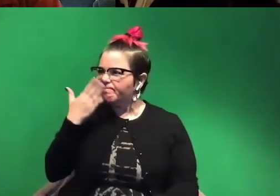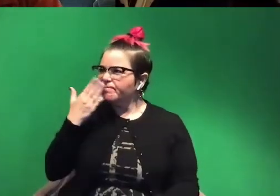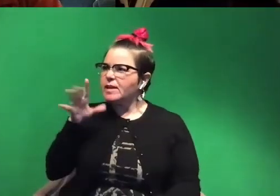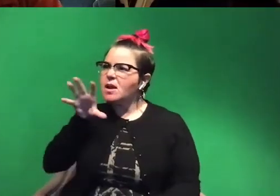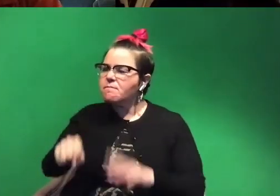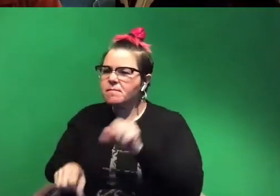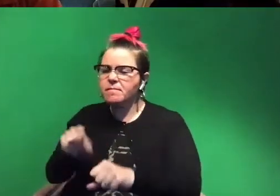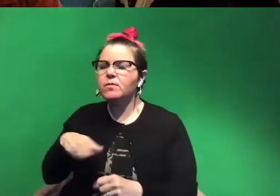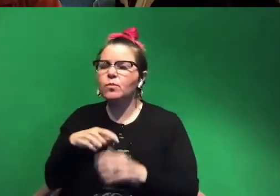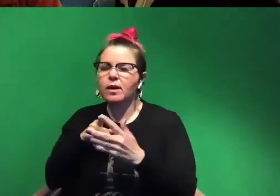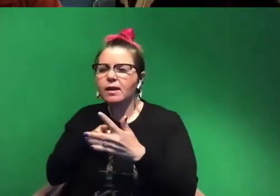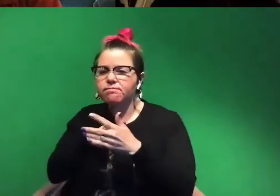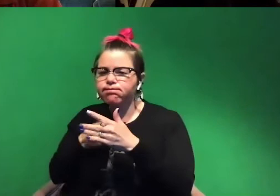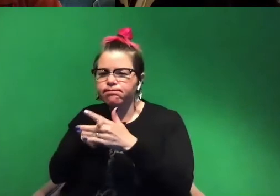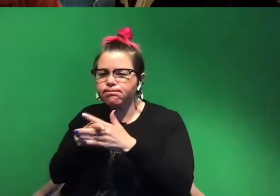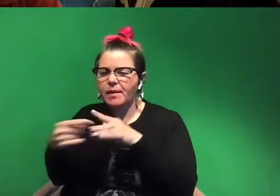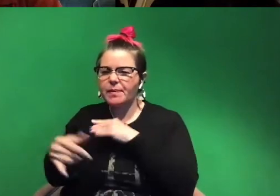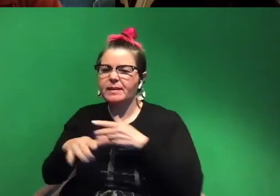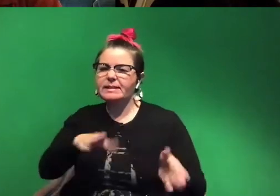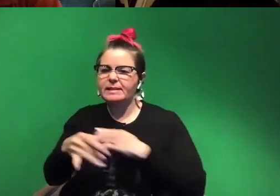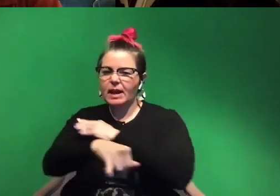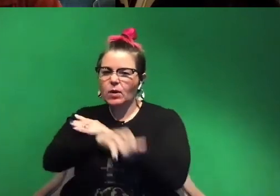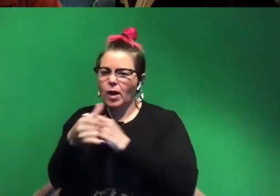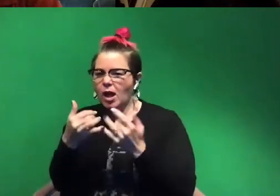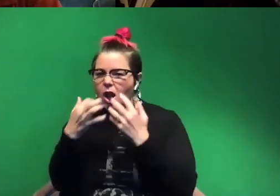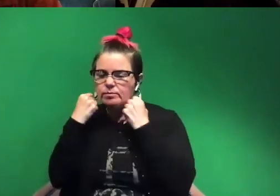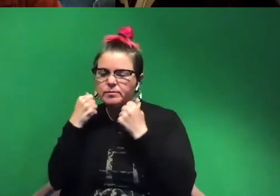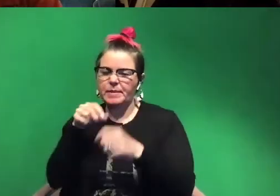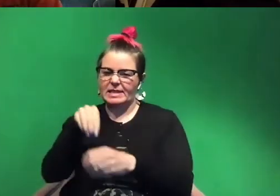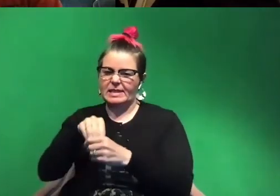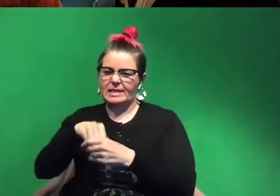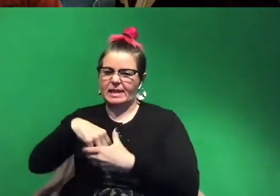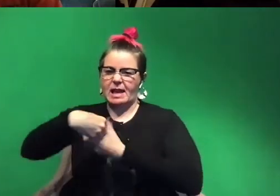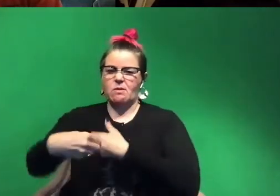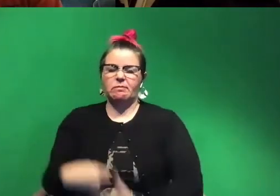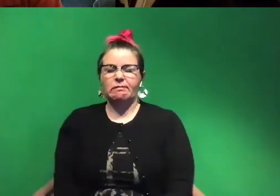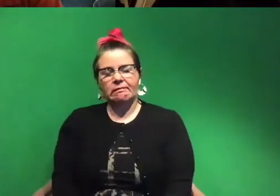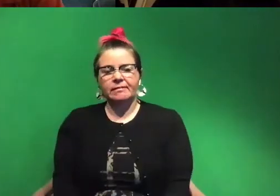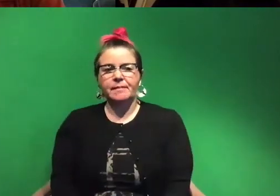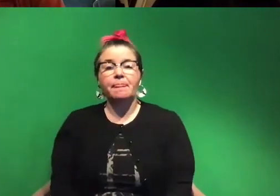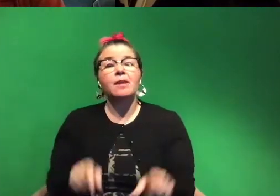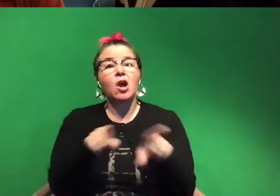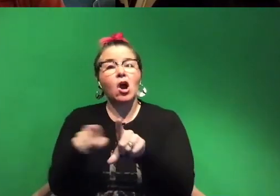burrow into those whale carcasses and eat them basically from the inside out. But they're also known,